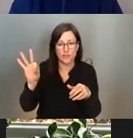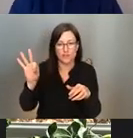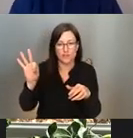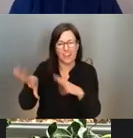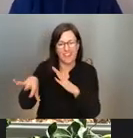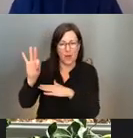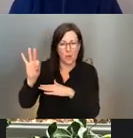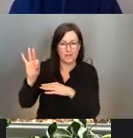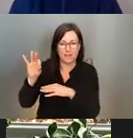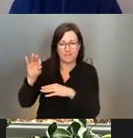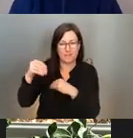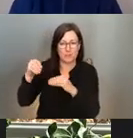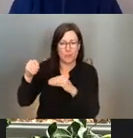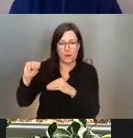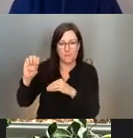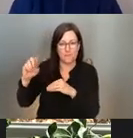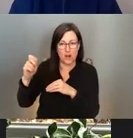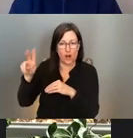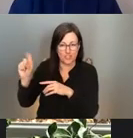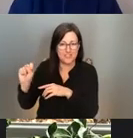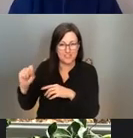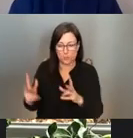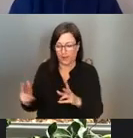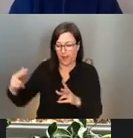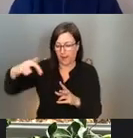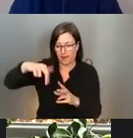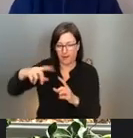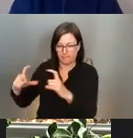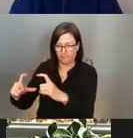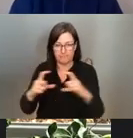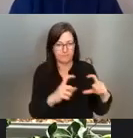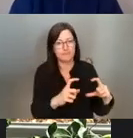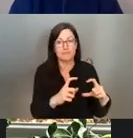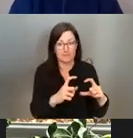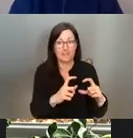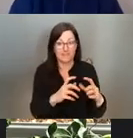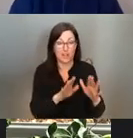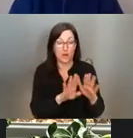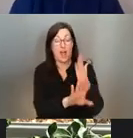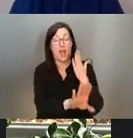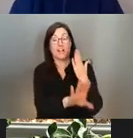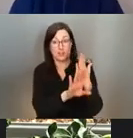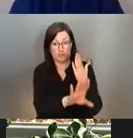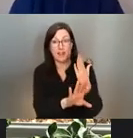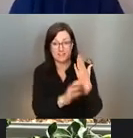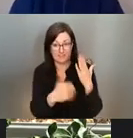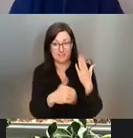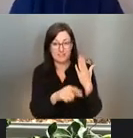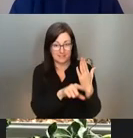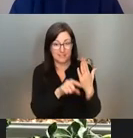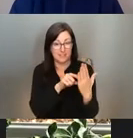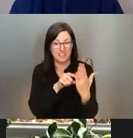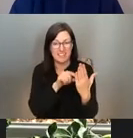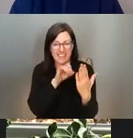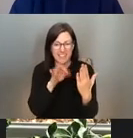I cut it down. Very different, very distinct, very high contrast. If I would have put this in the